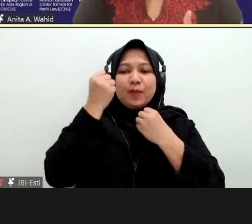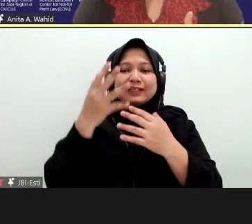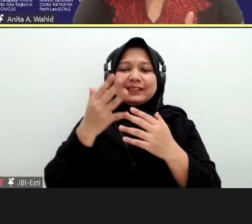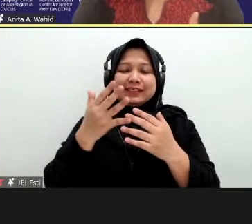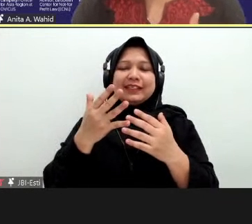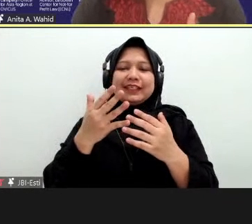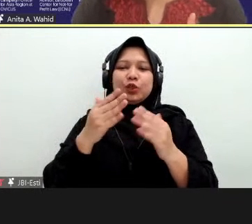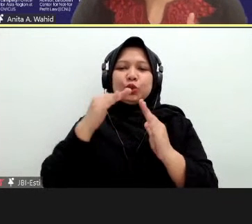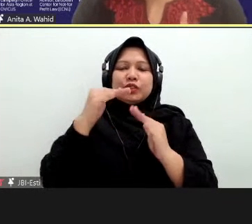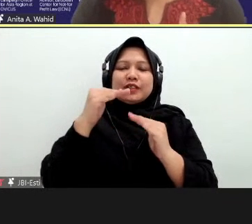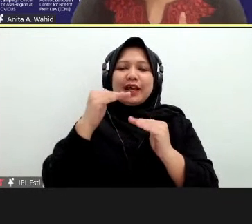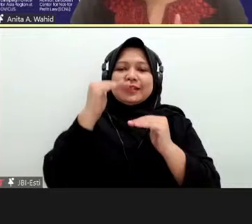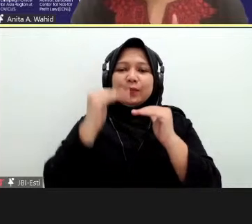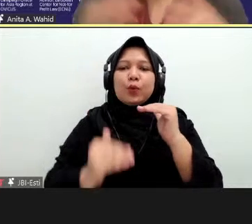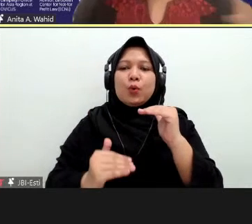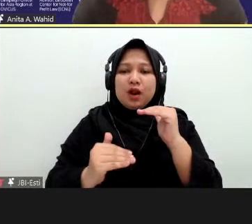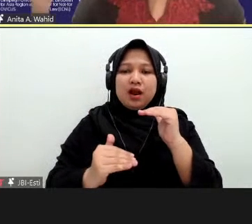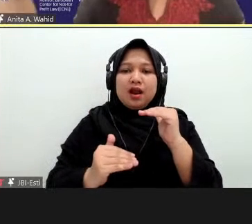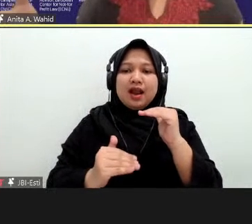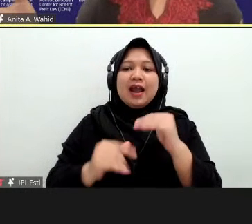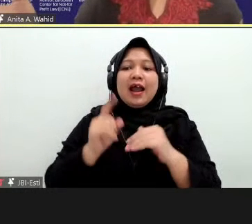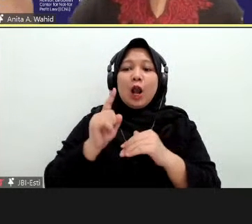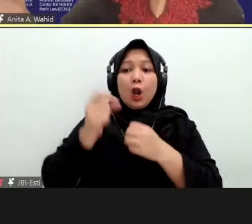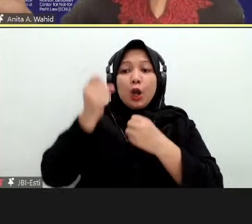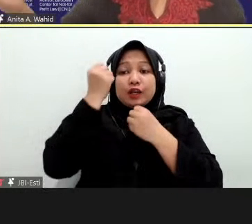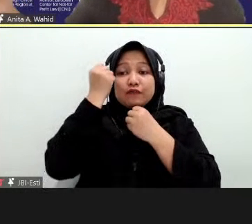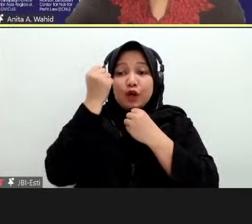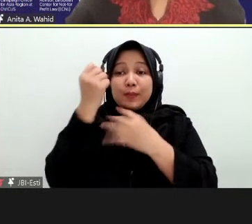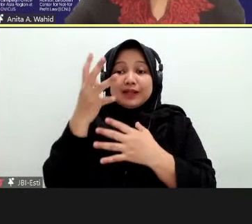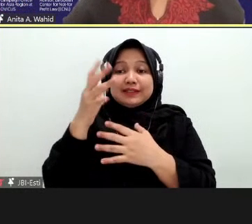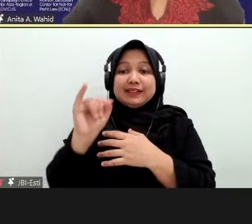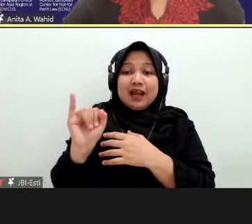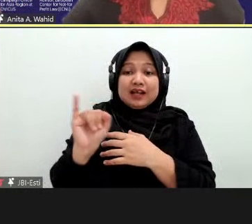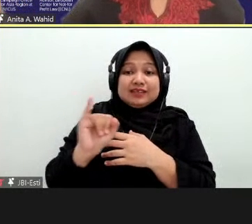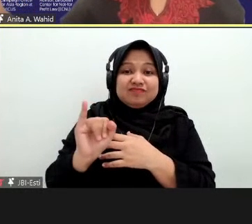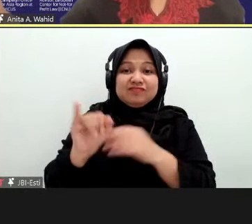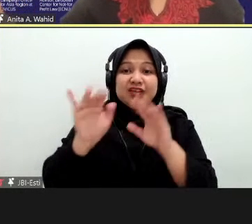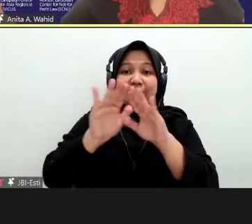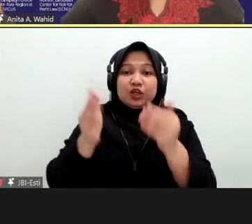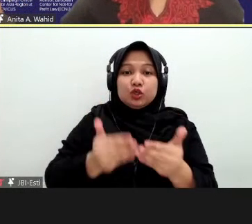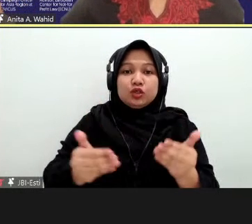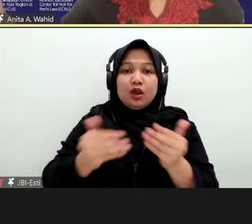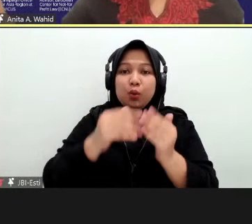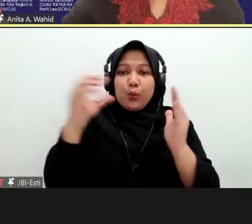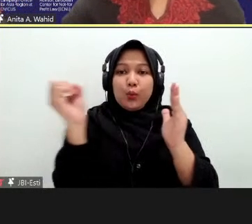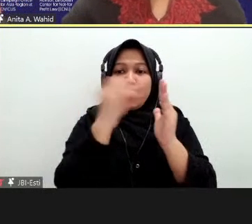the information's quality that available. More this information goes in